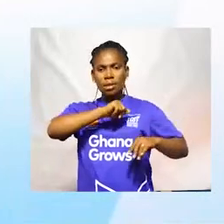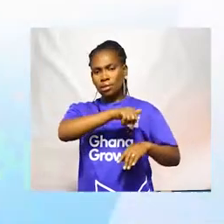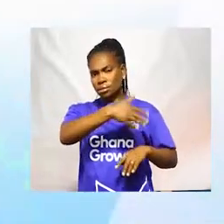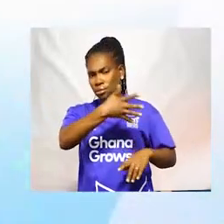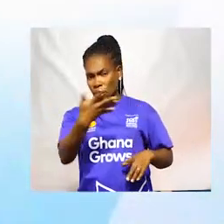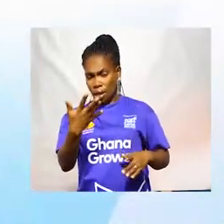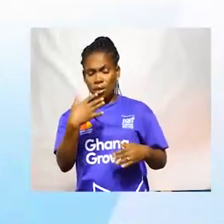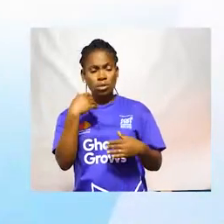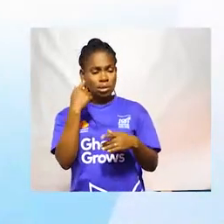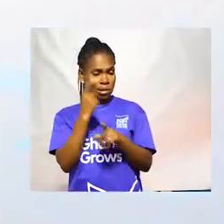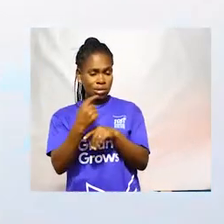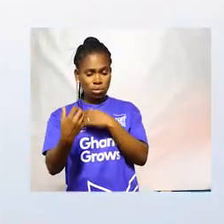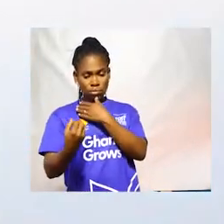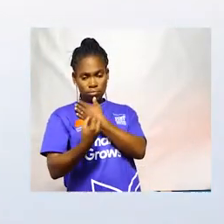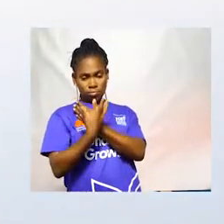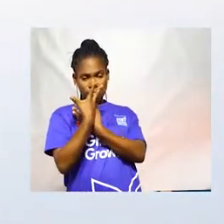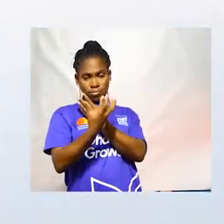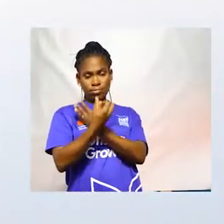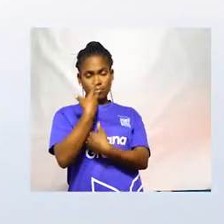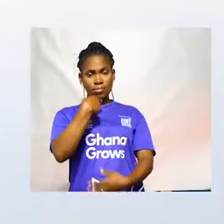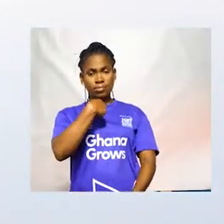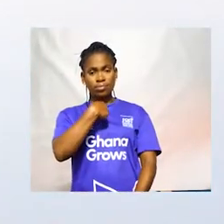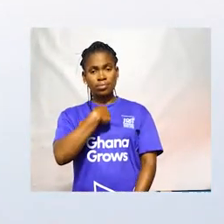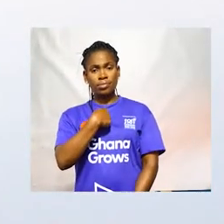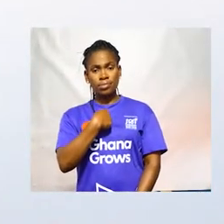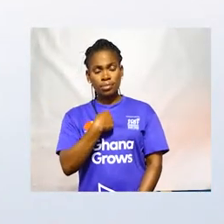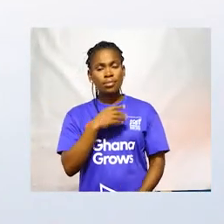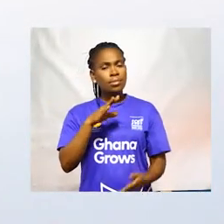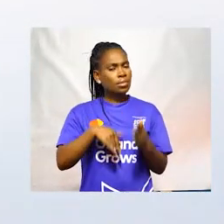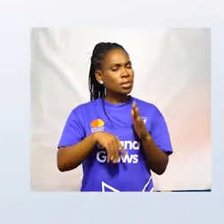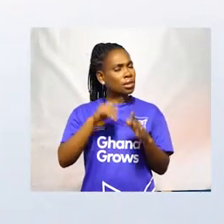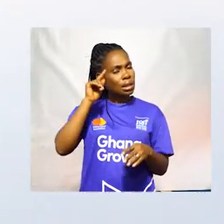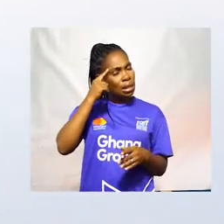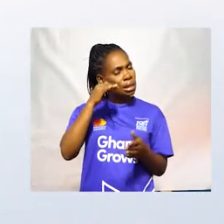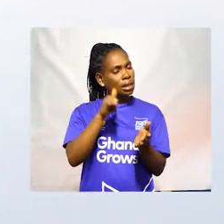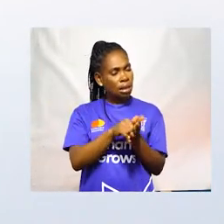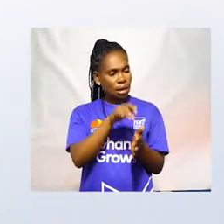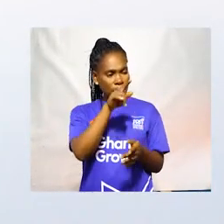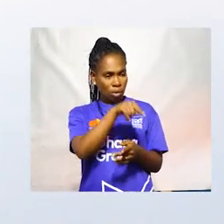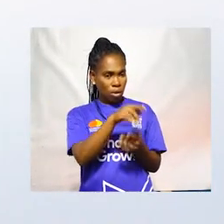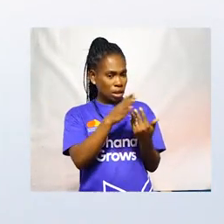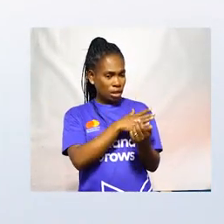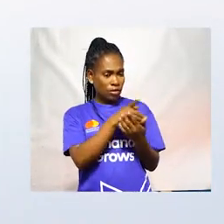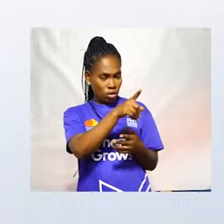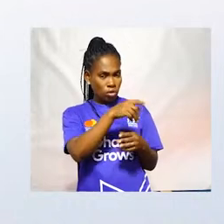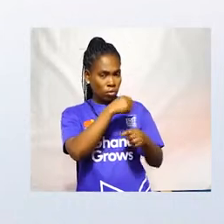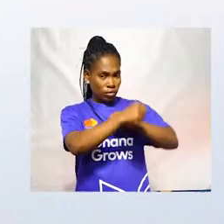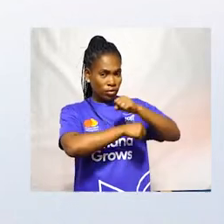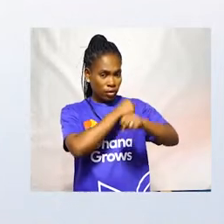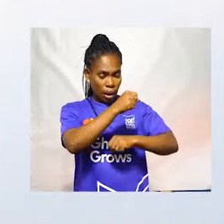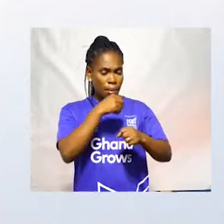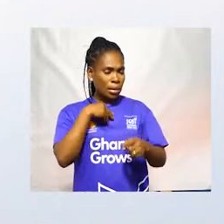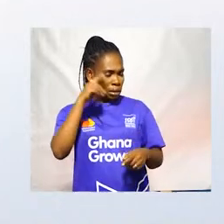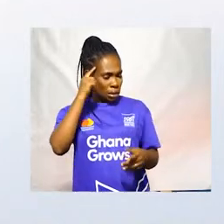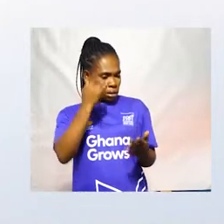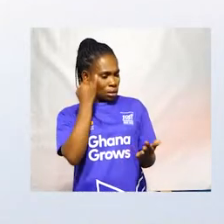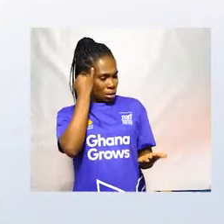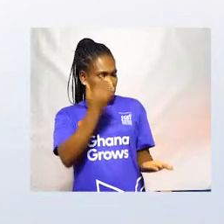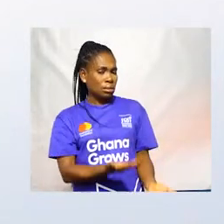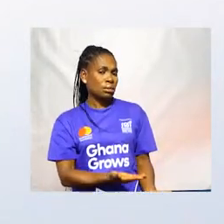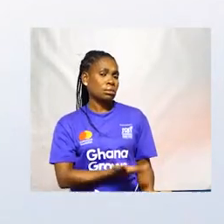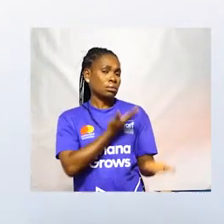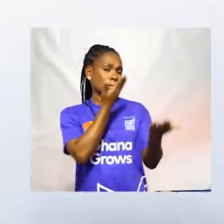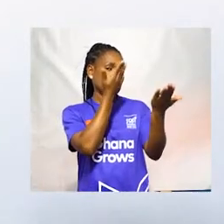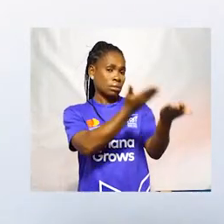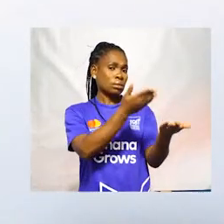of pain. Exactly. And you say, "Mawuli, I think that what you're going through, if you do it this way, do it that way, it will help